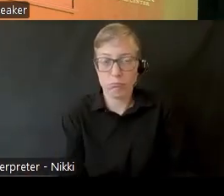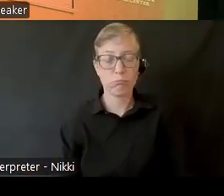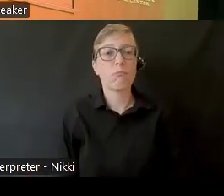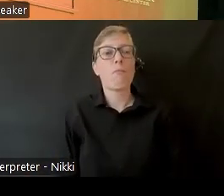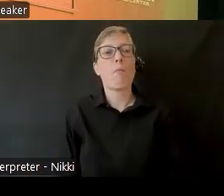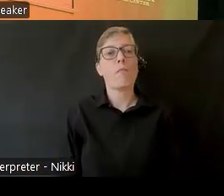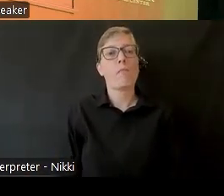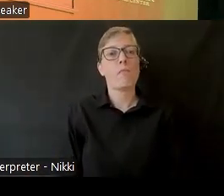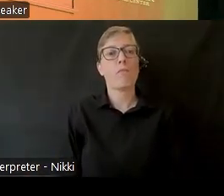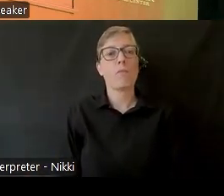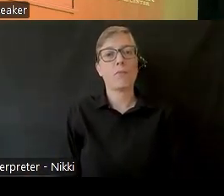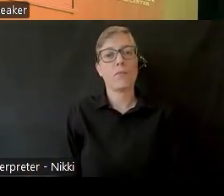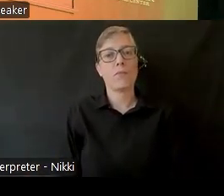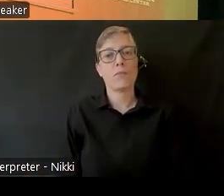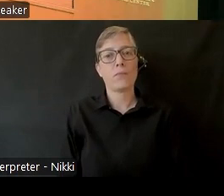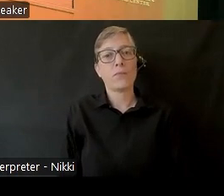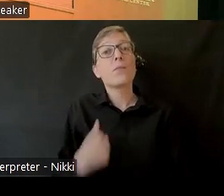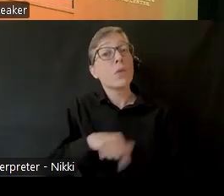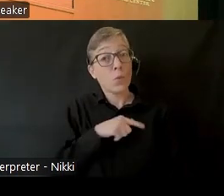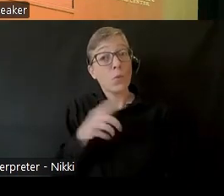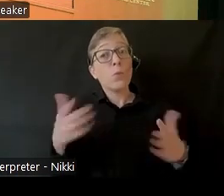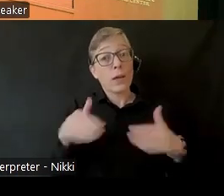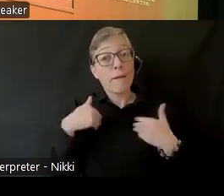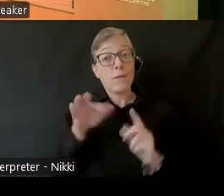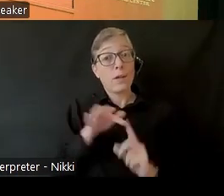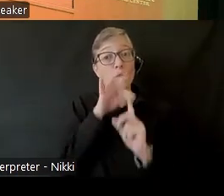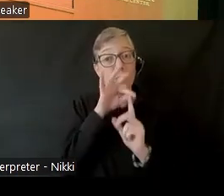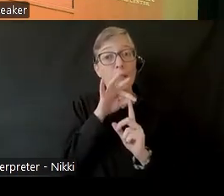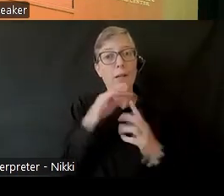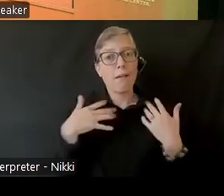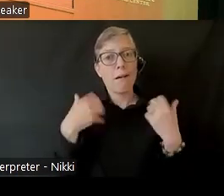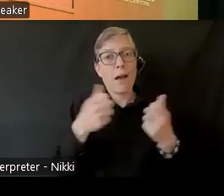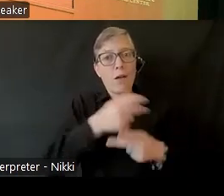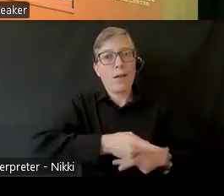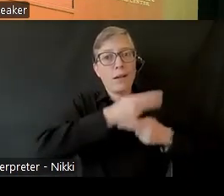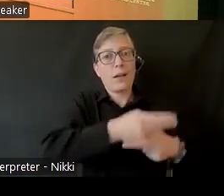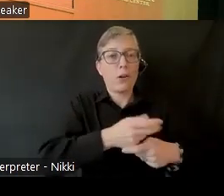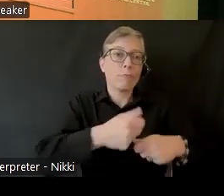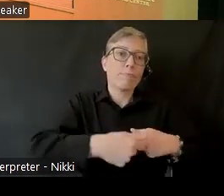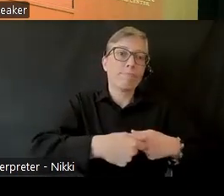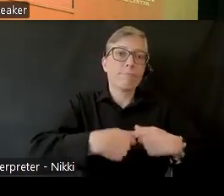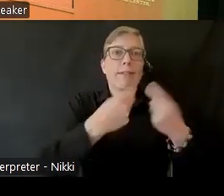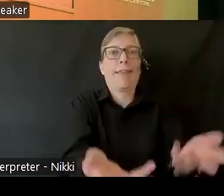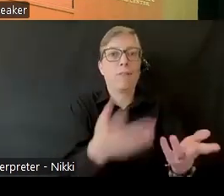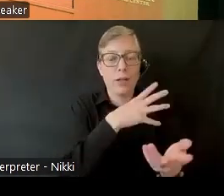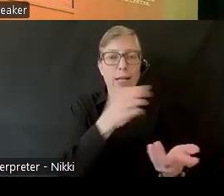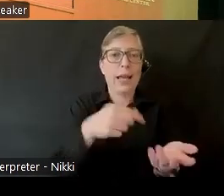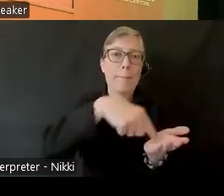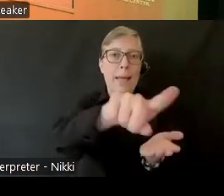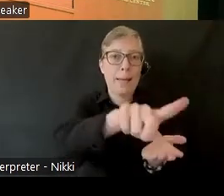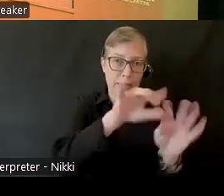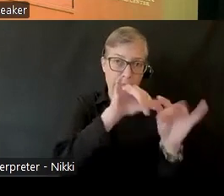have a really unique healthcare delivery and payment system. So